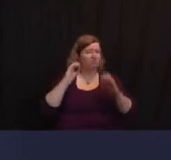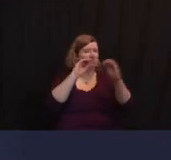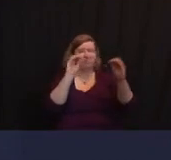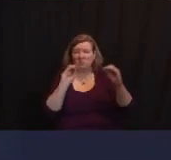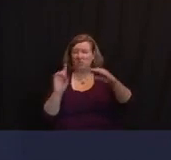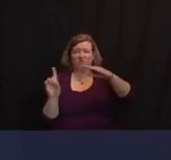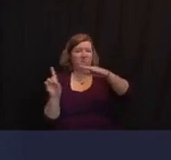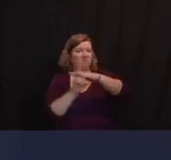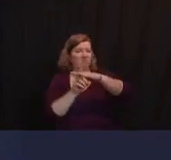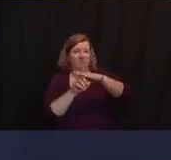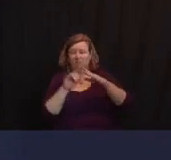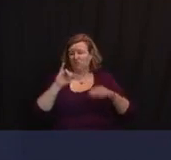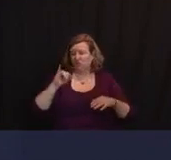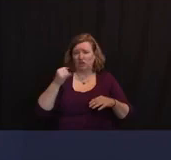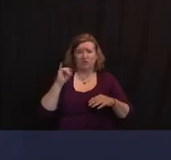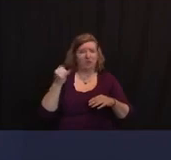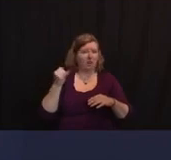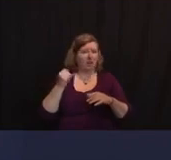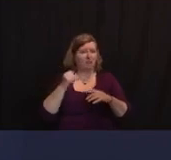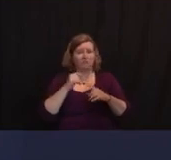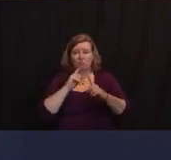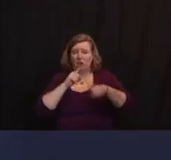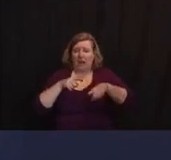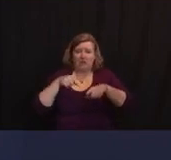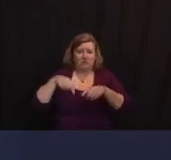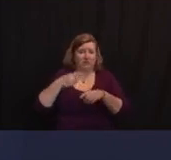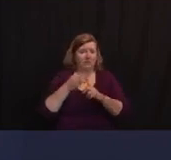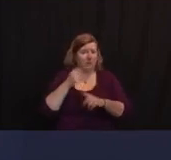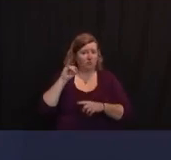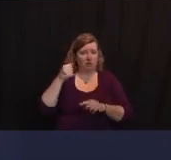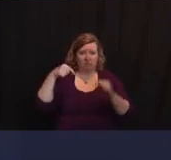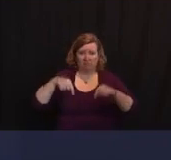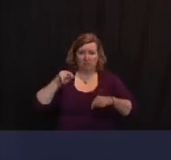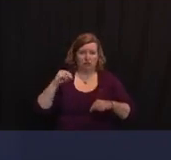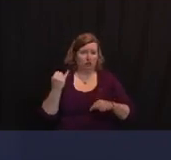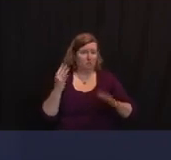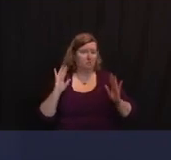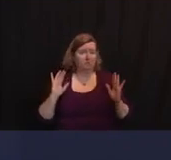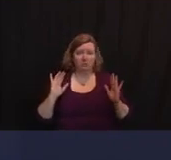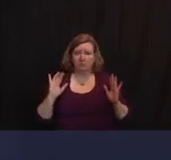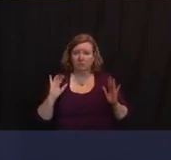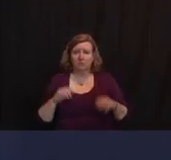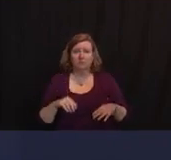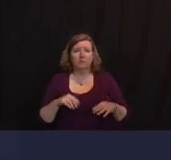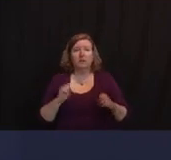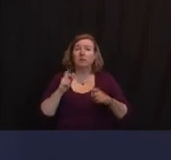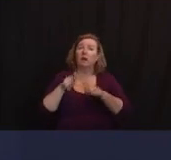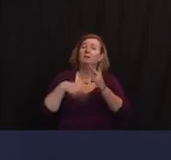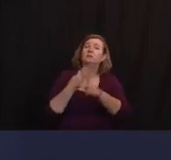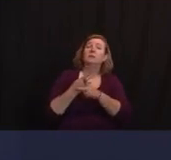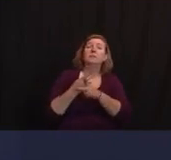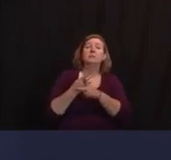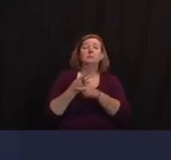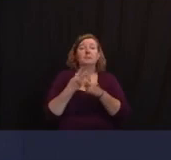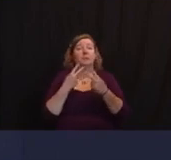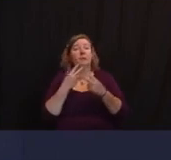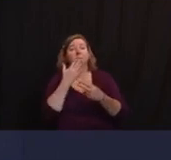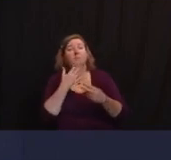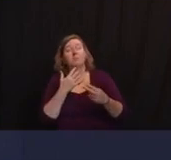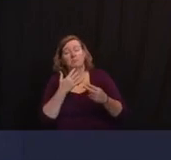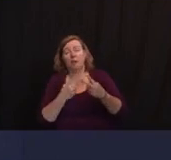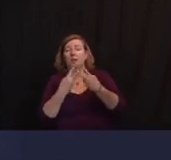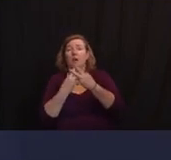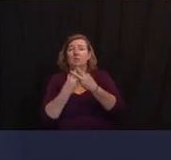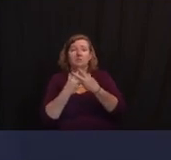the J&J vaccine. Additionally, generally, the incidence of this type of thrombosis, this clot,